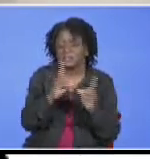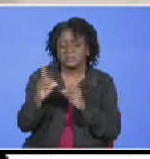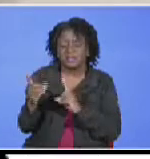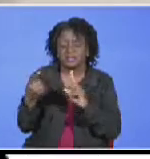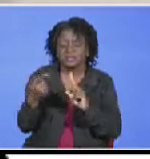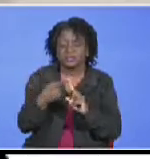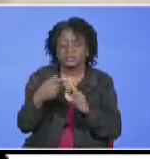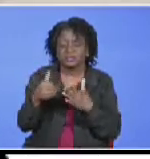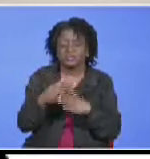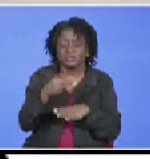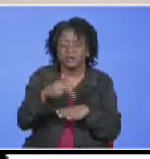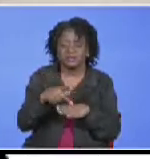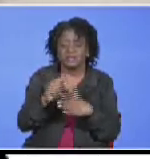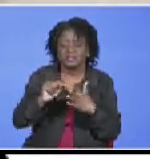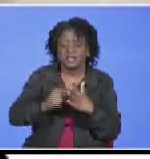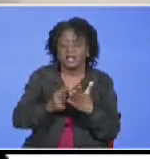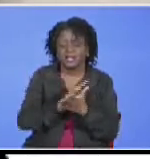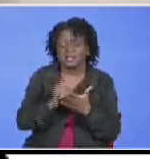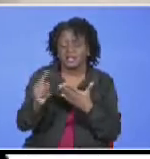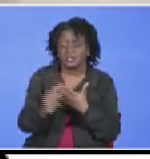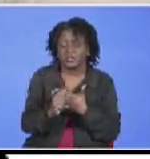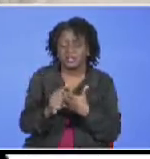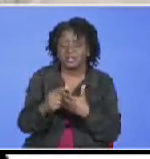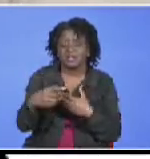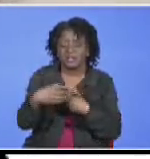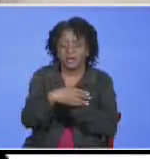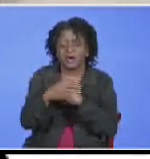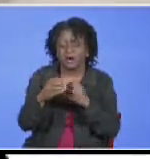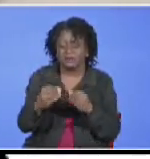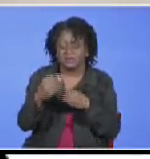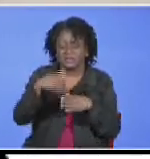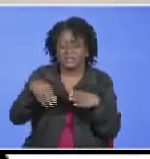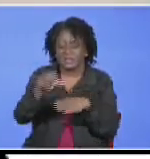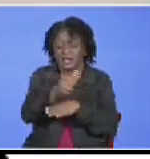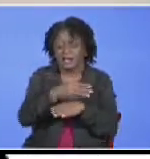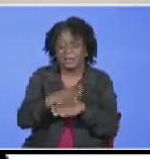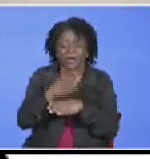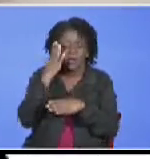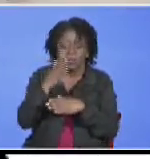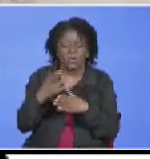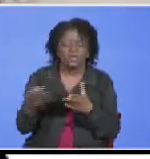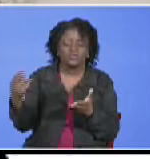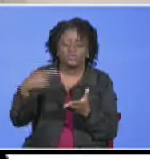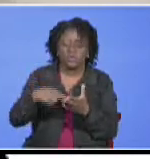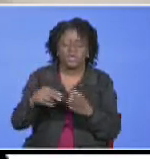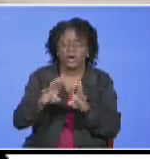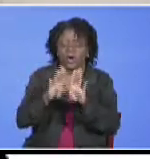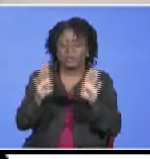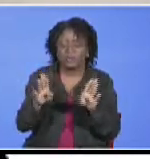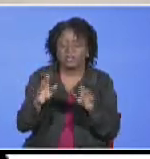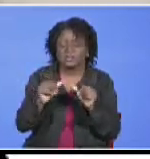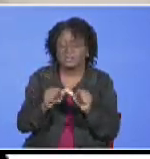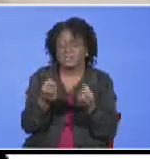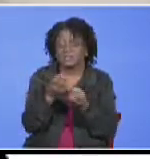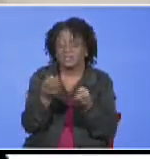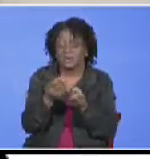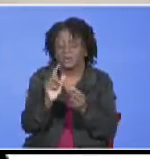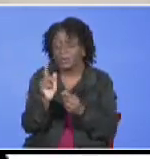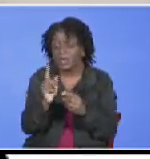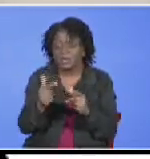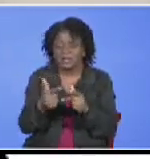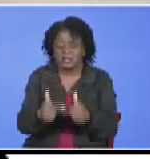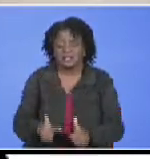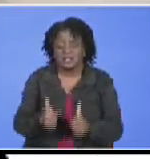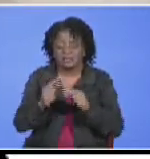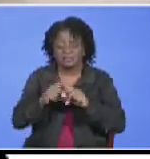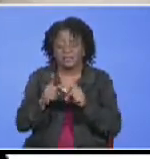call office in Abaco to reopen. There's still no accommodations, but I think the office I'm standing there is able to stay there for about